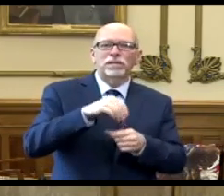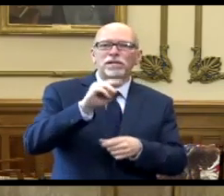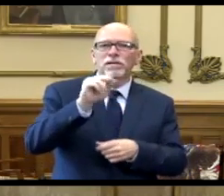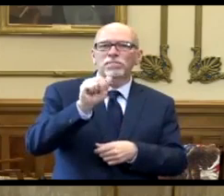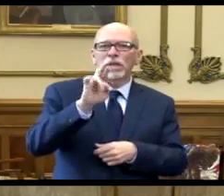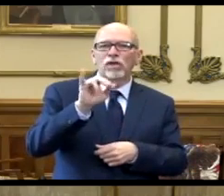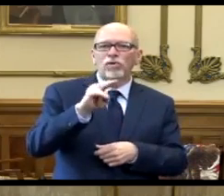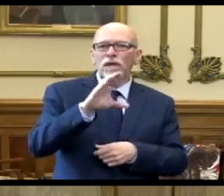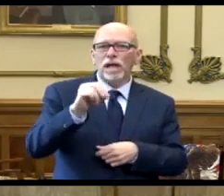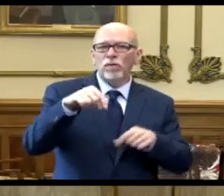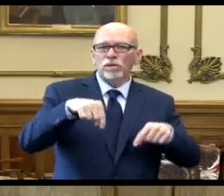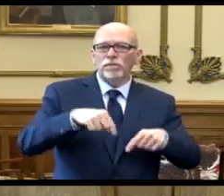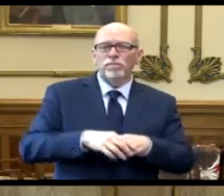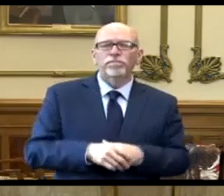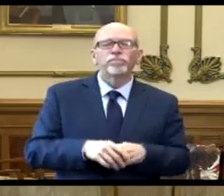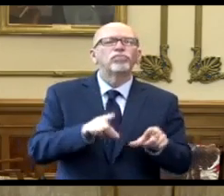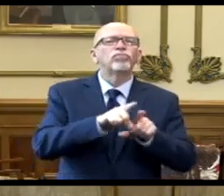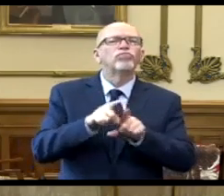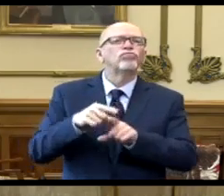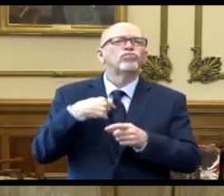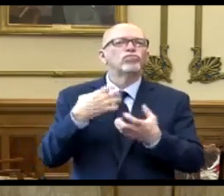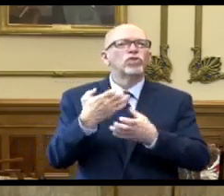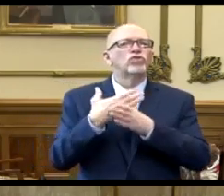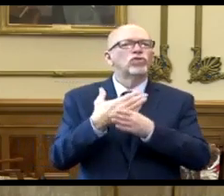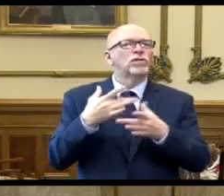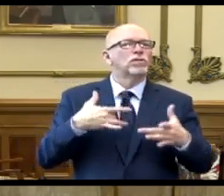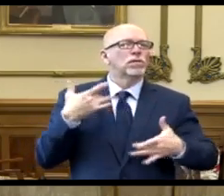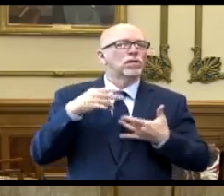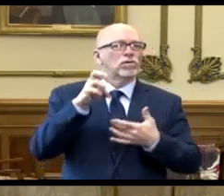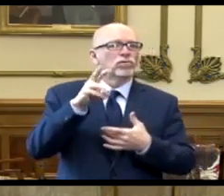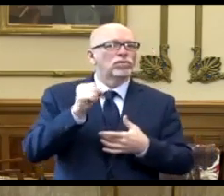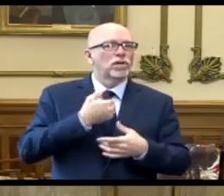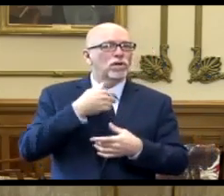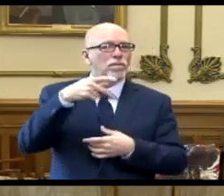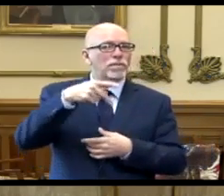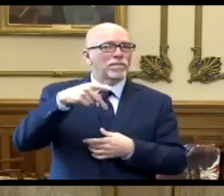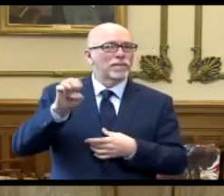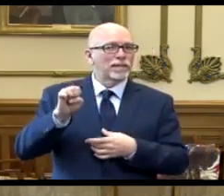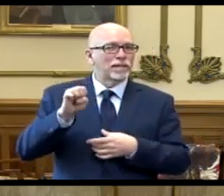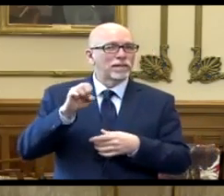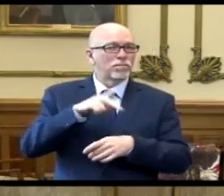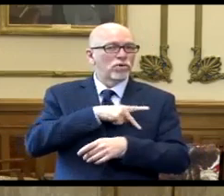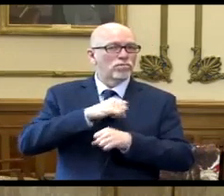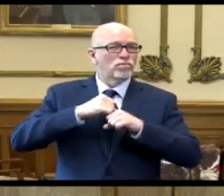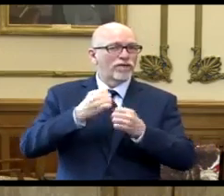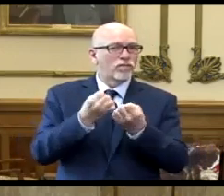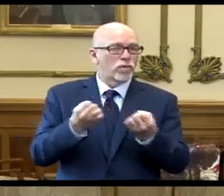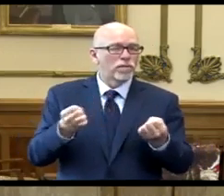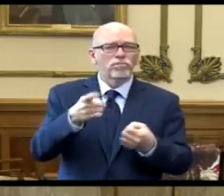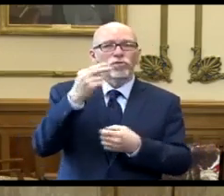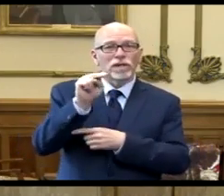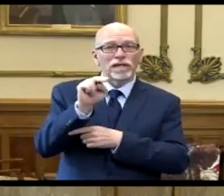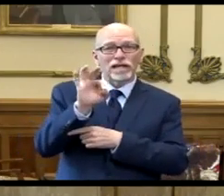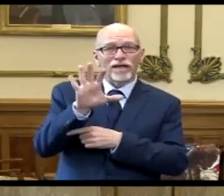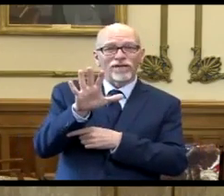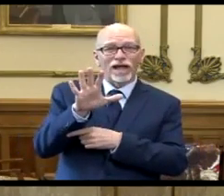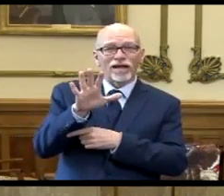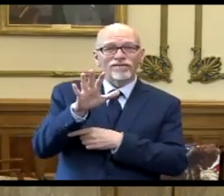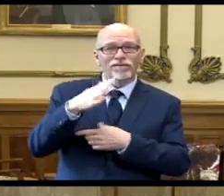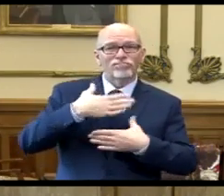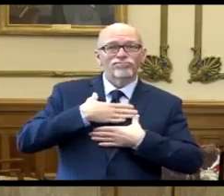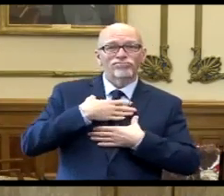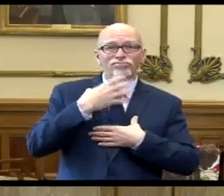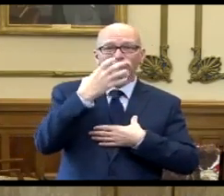County. I also want to share some exciting news about our personal protective equipment. As you know, N95 respirators